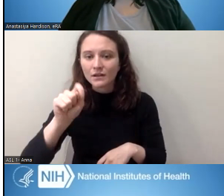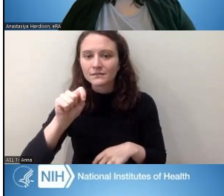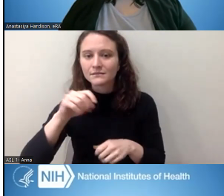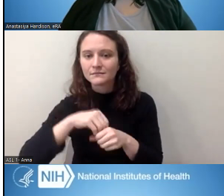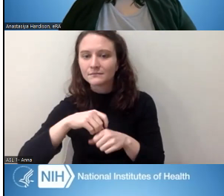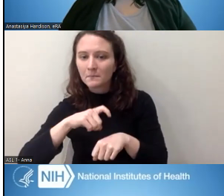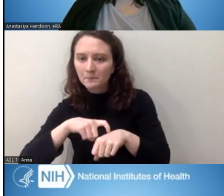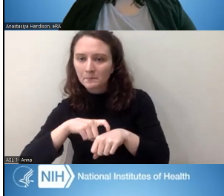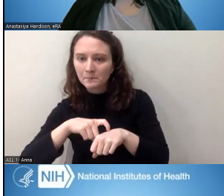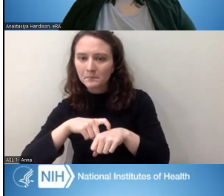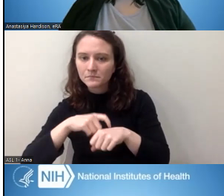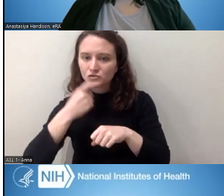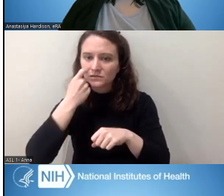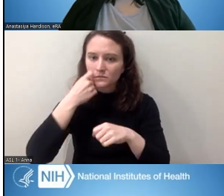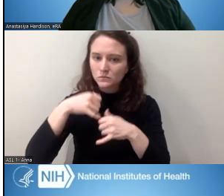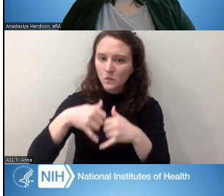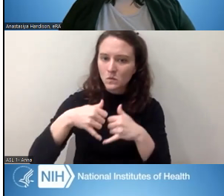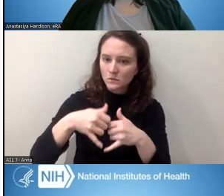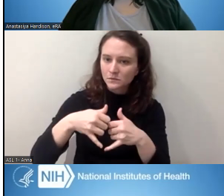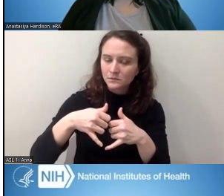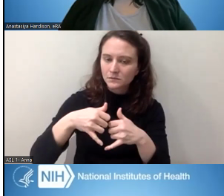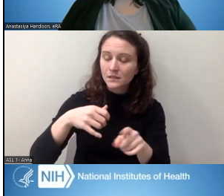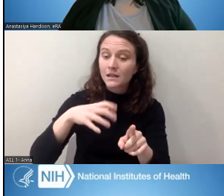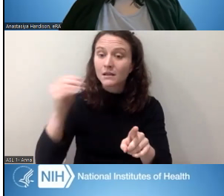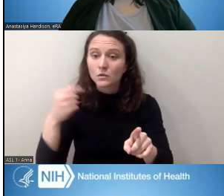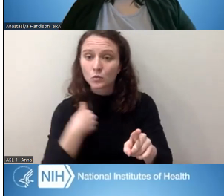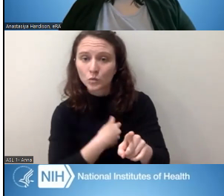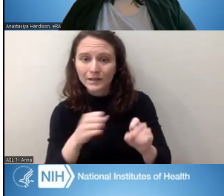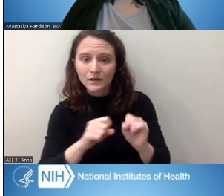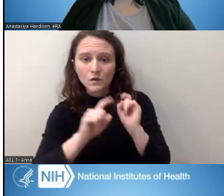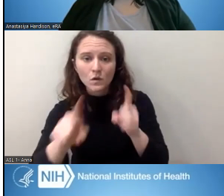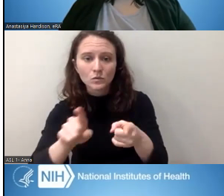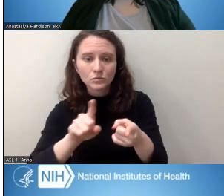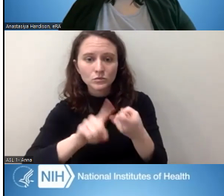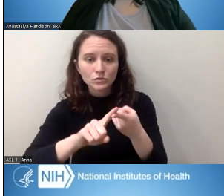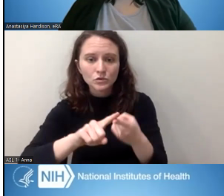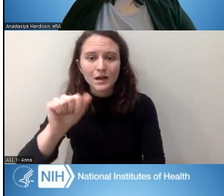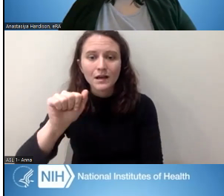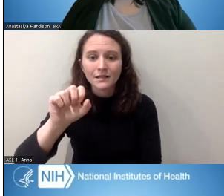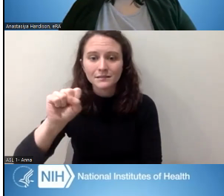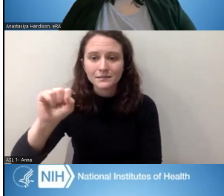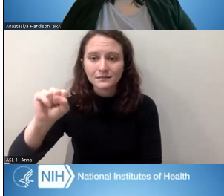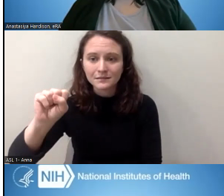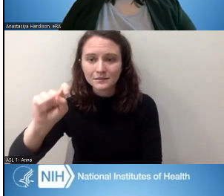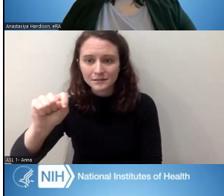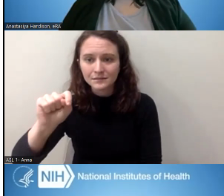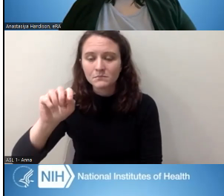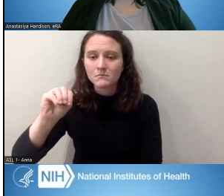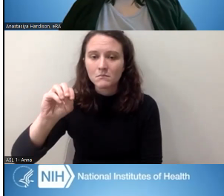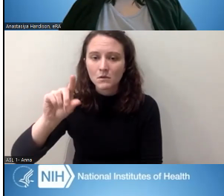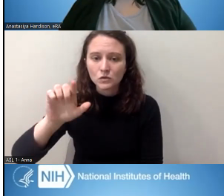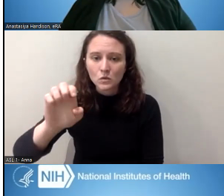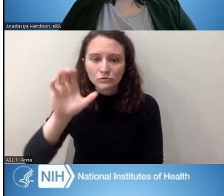awarded. We have the ability to go into the assist module to do searches there, early stage investigator